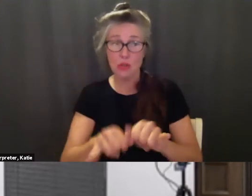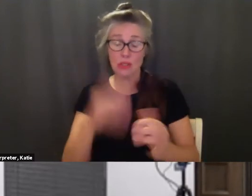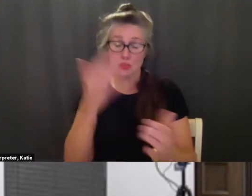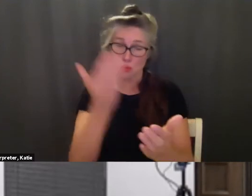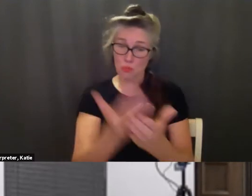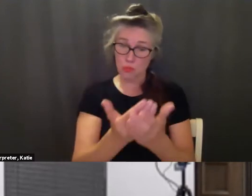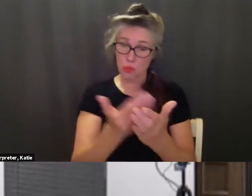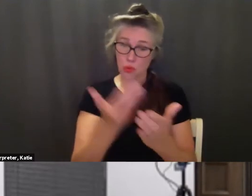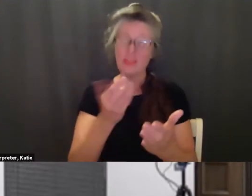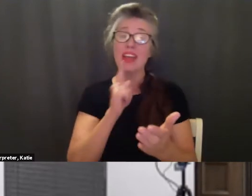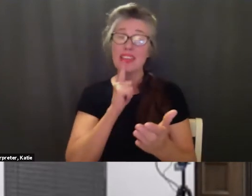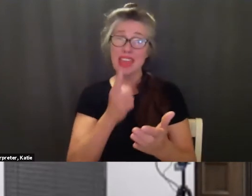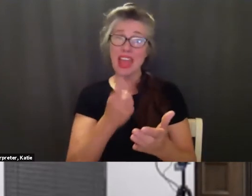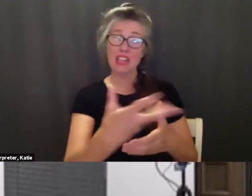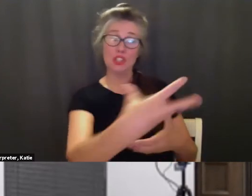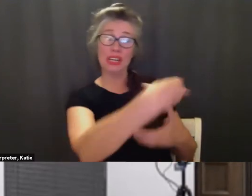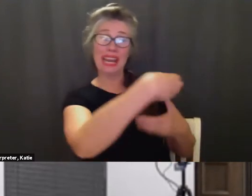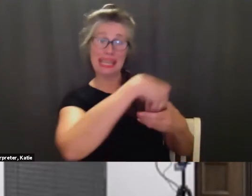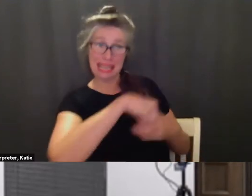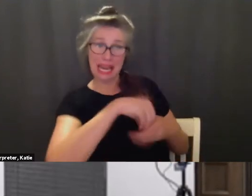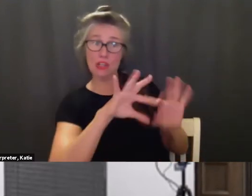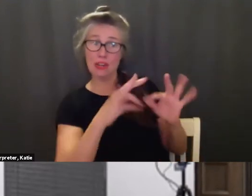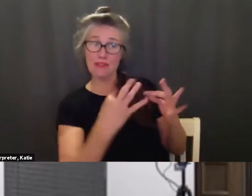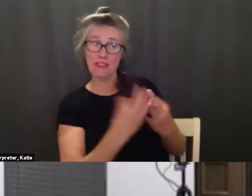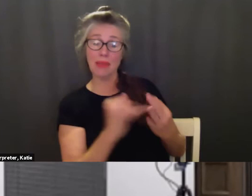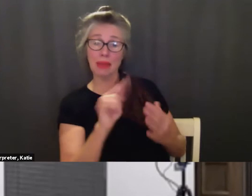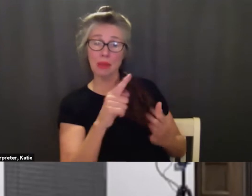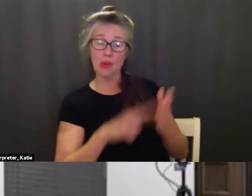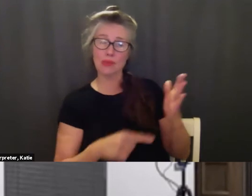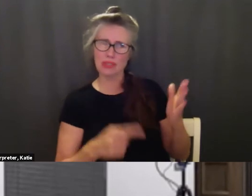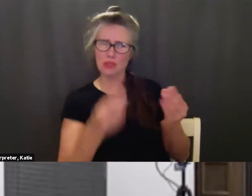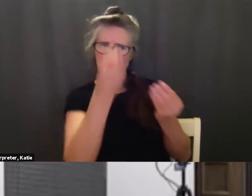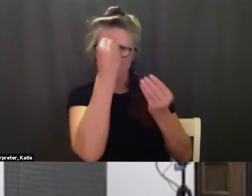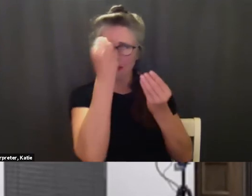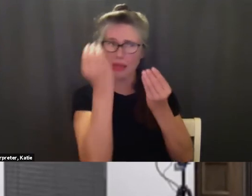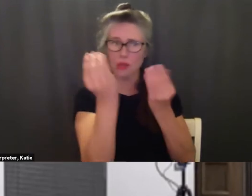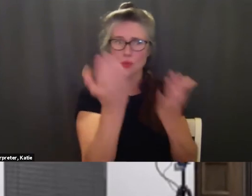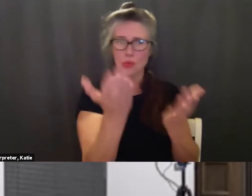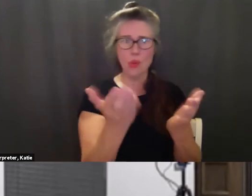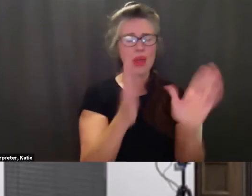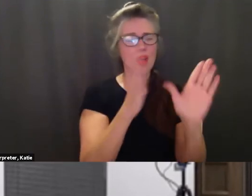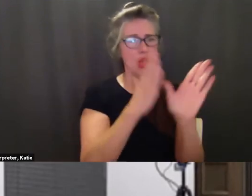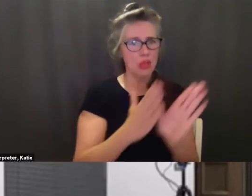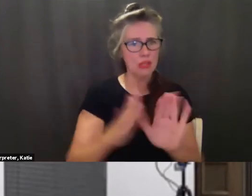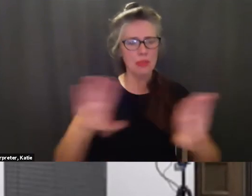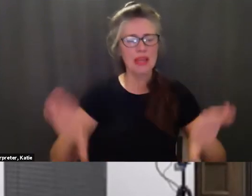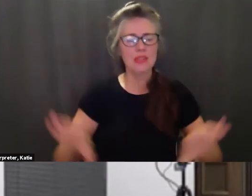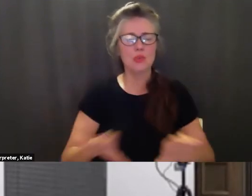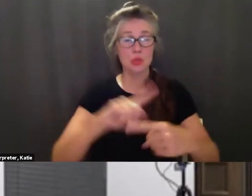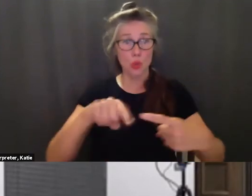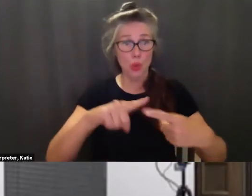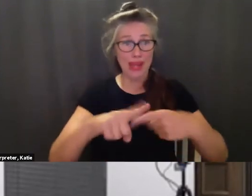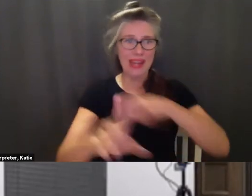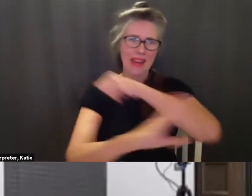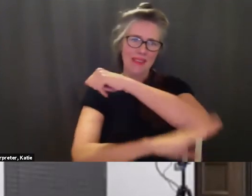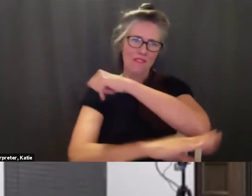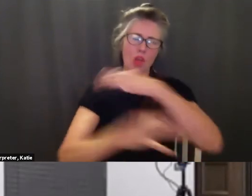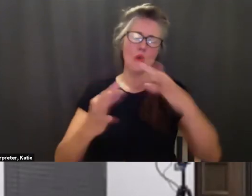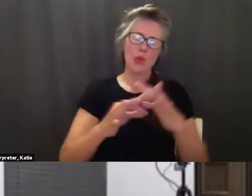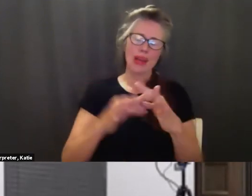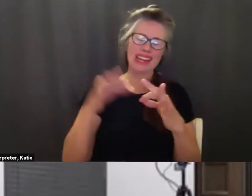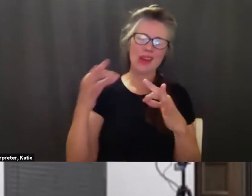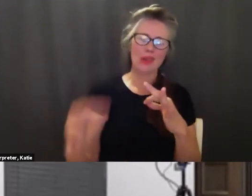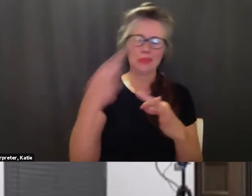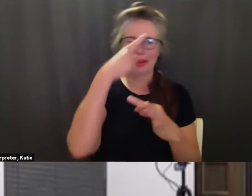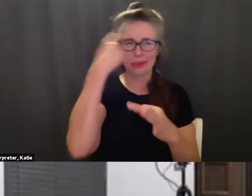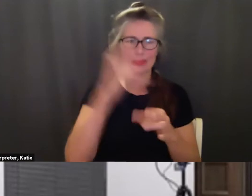I just want to make sure that you are aware of that. And we'll be doing those plans this fall. So we're running late, as you know, because of the